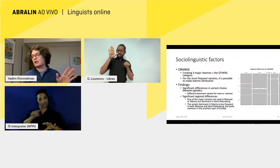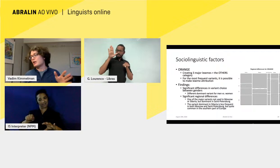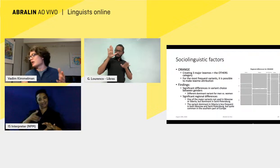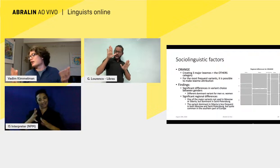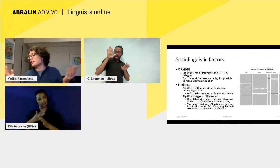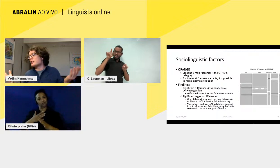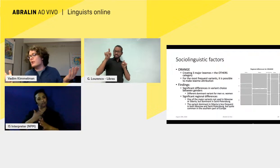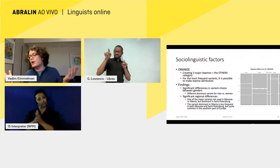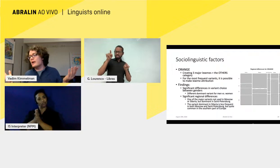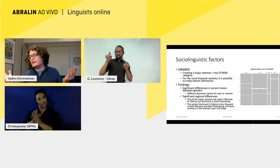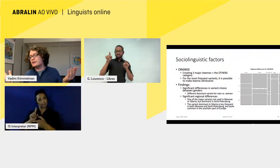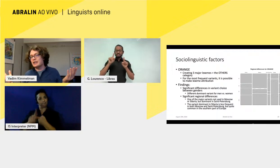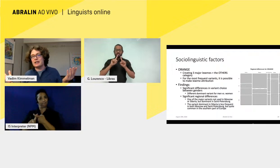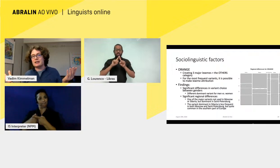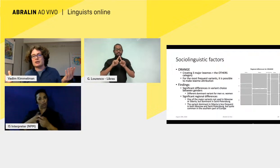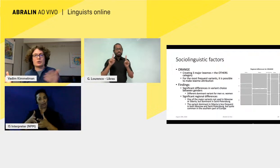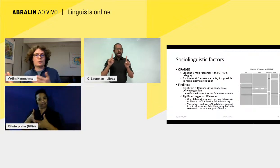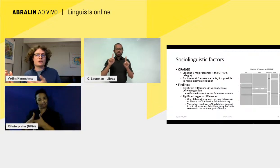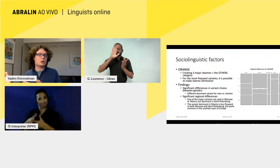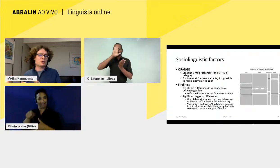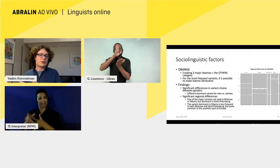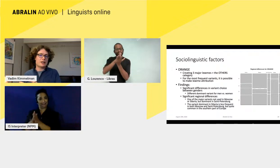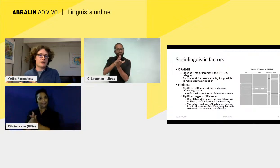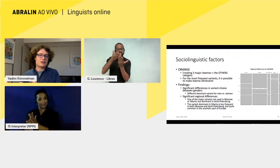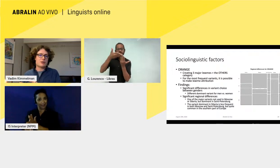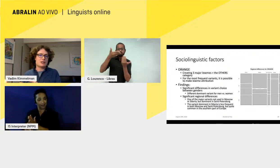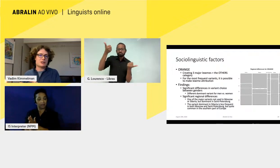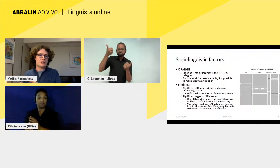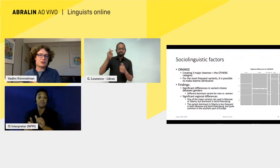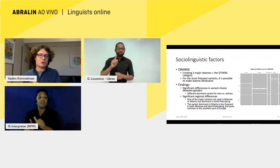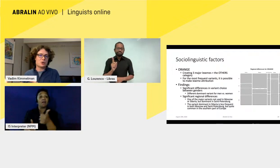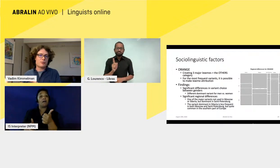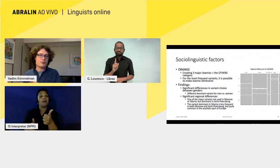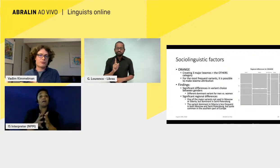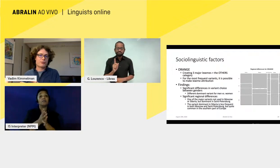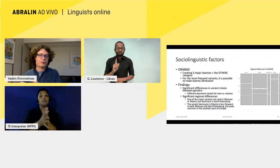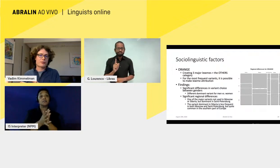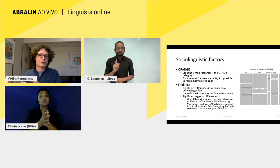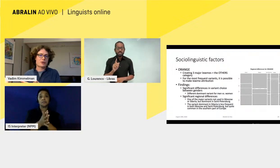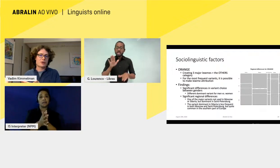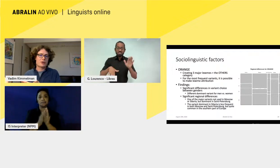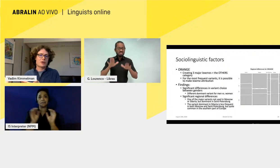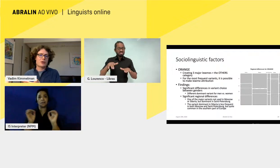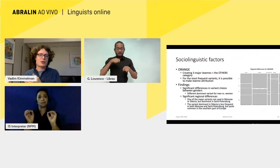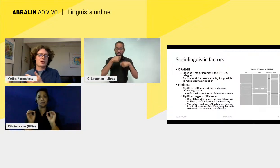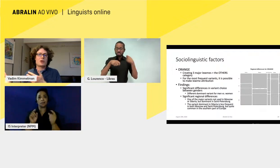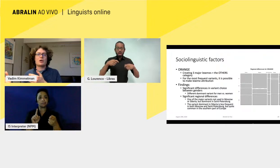signs. And then for other signs, we don't find this pattern at all.